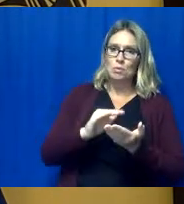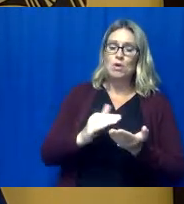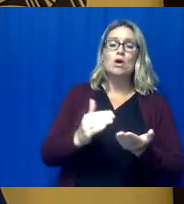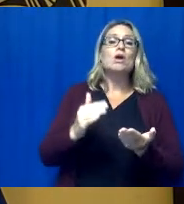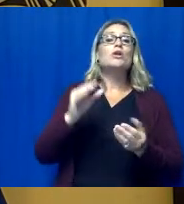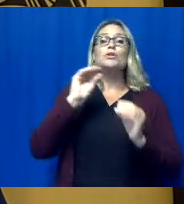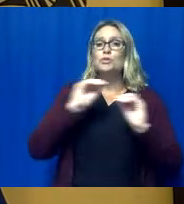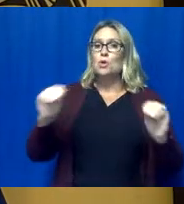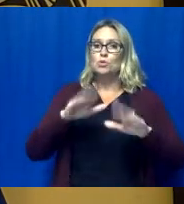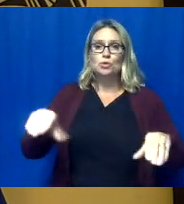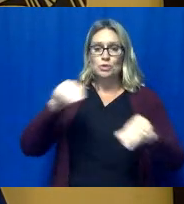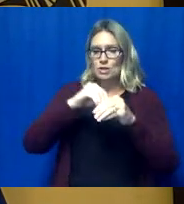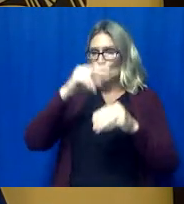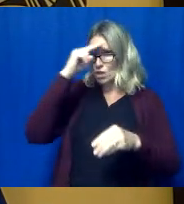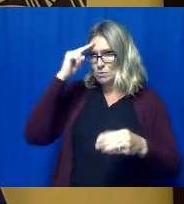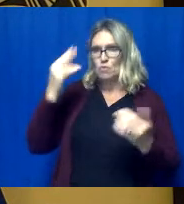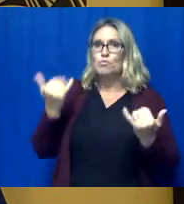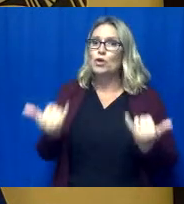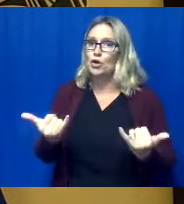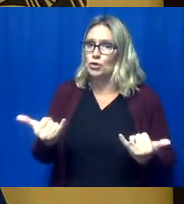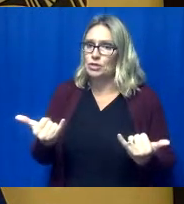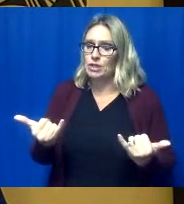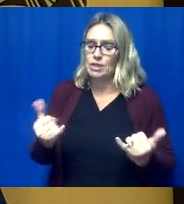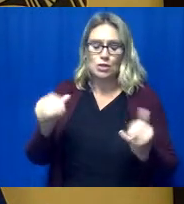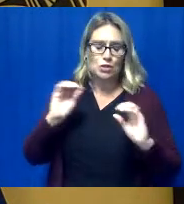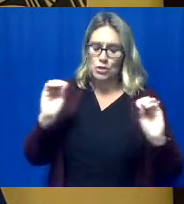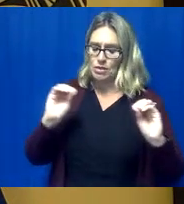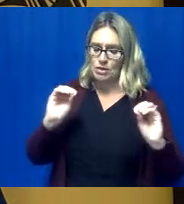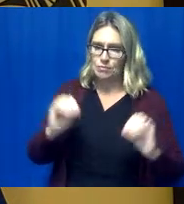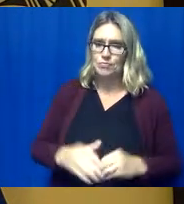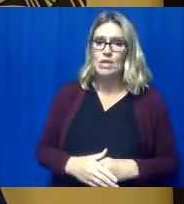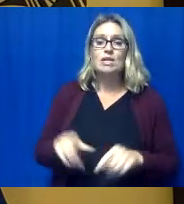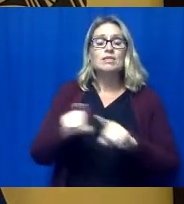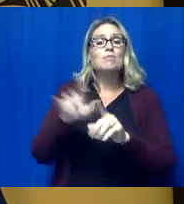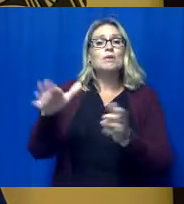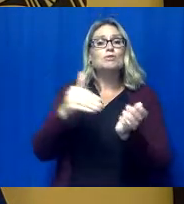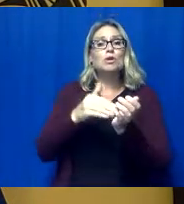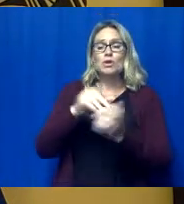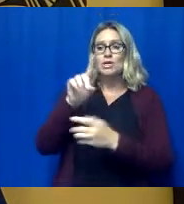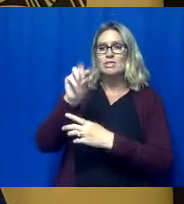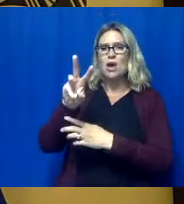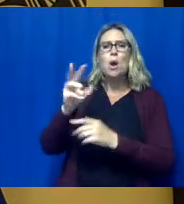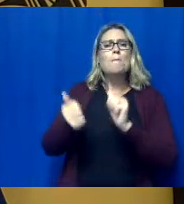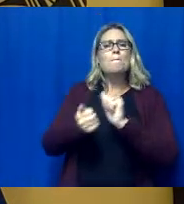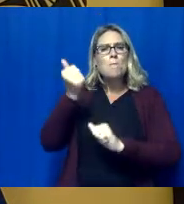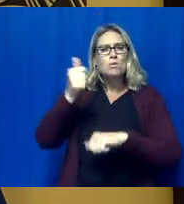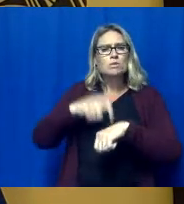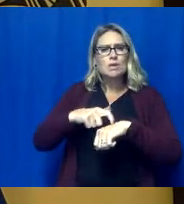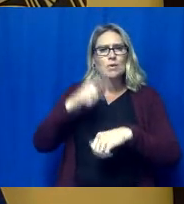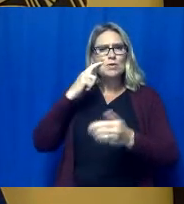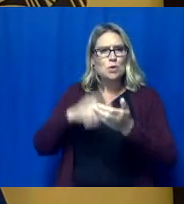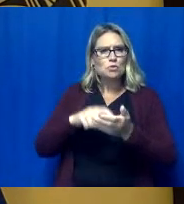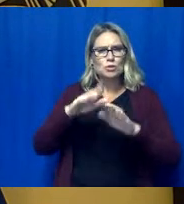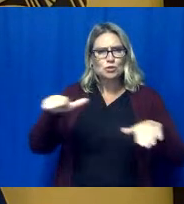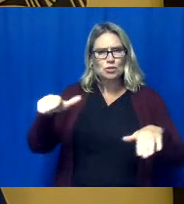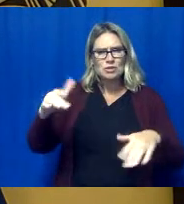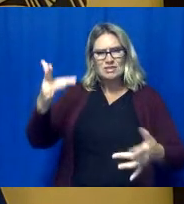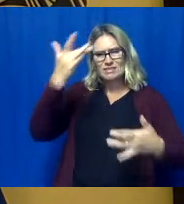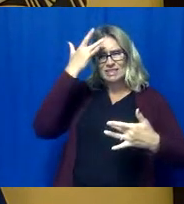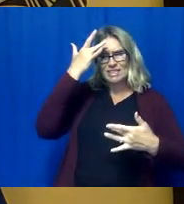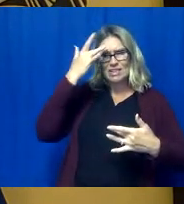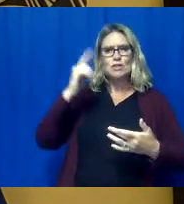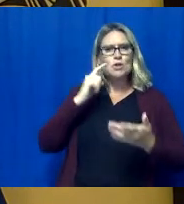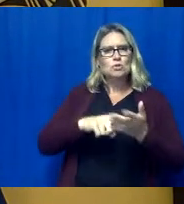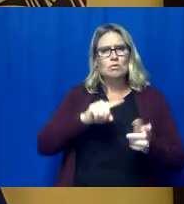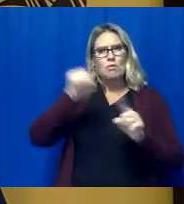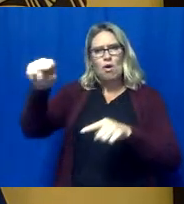hospitalized. And as Dr. Dow alluded to, generally we don't see children becoming so ill that they require hospitalization, but we